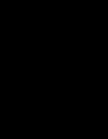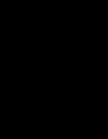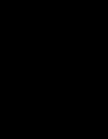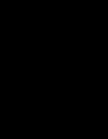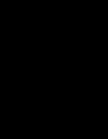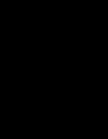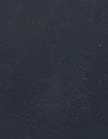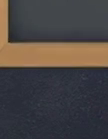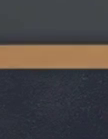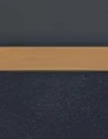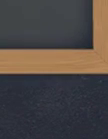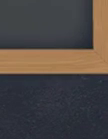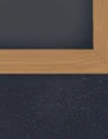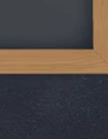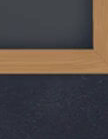national educator.